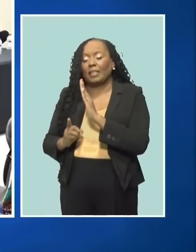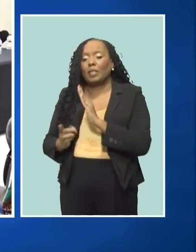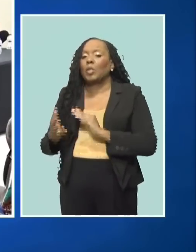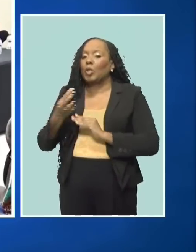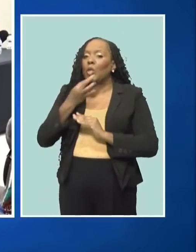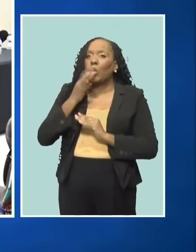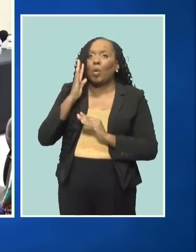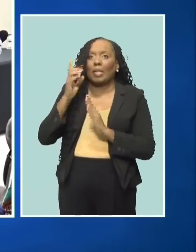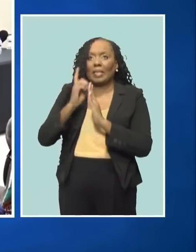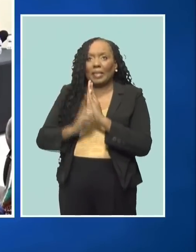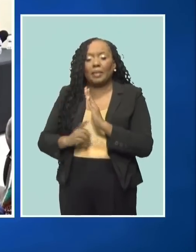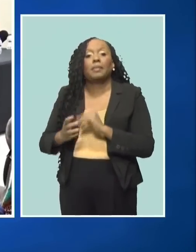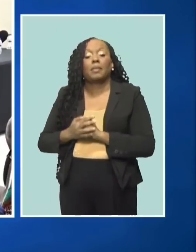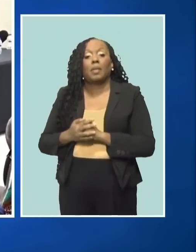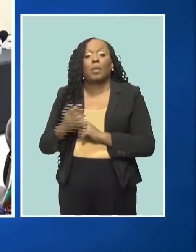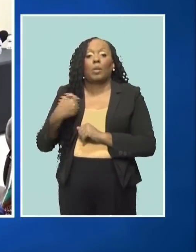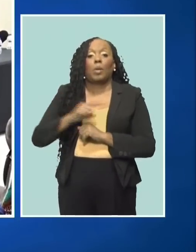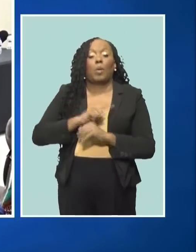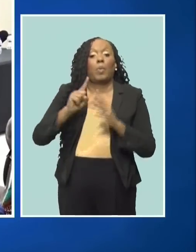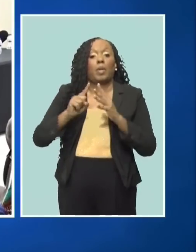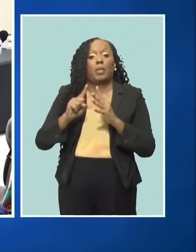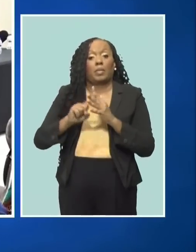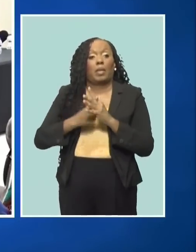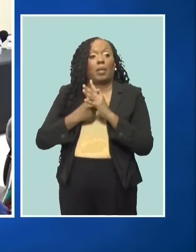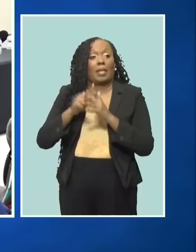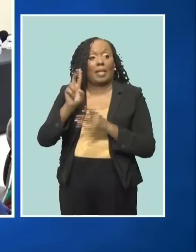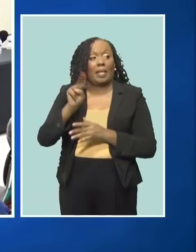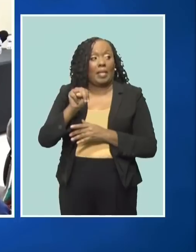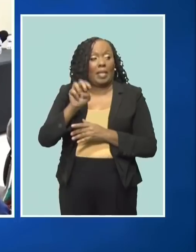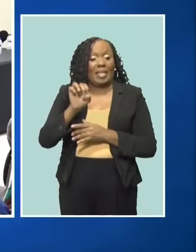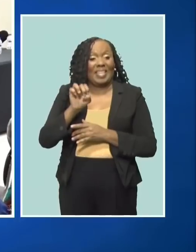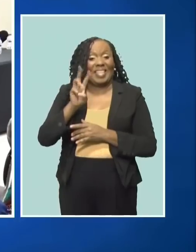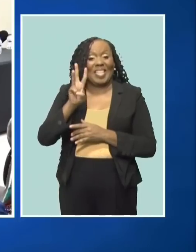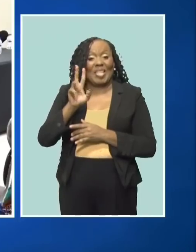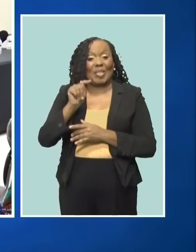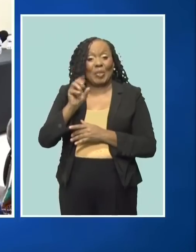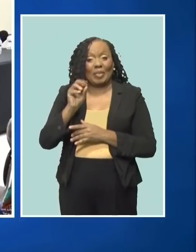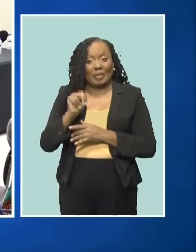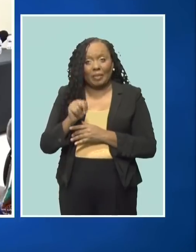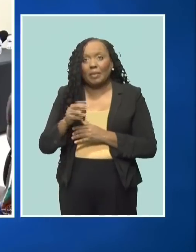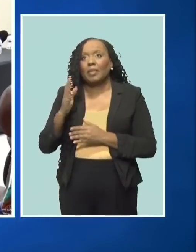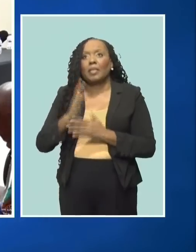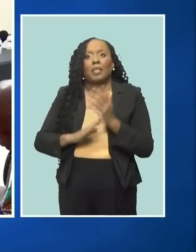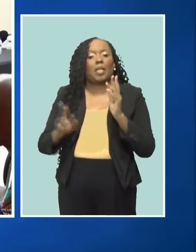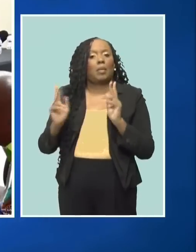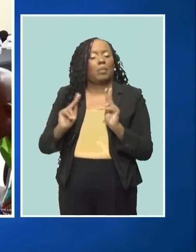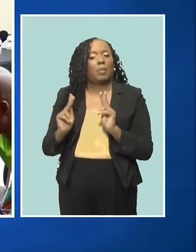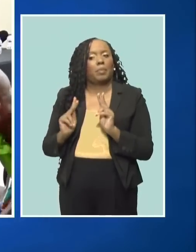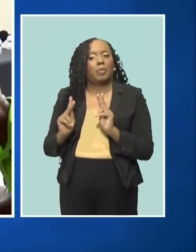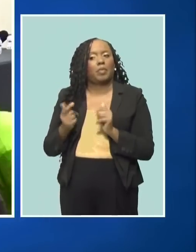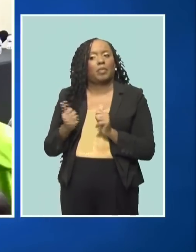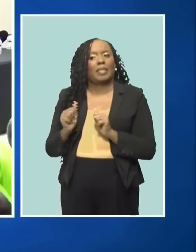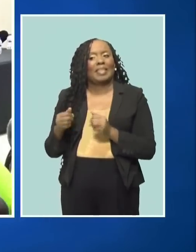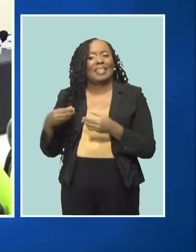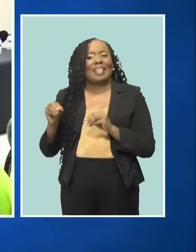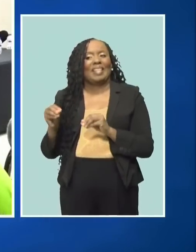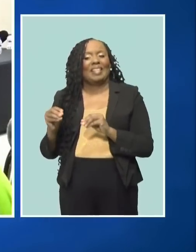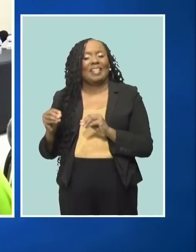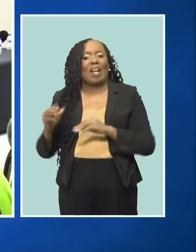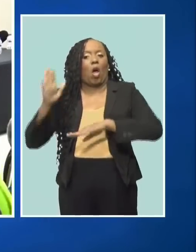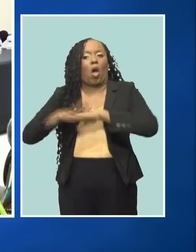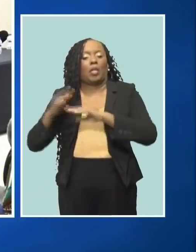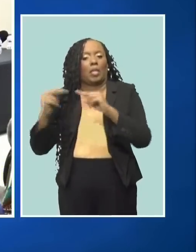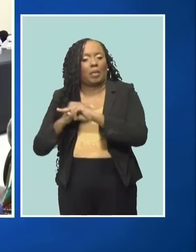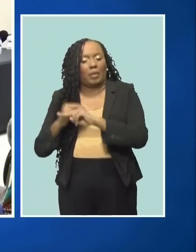at, Newton already, although people started to defy that. And basically, we are going to have to enforce